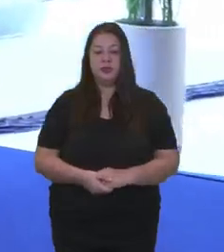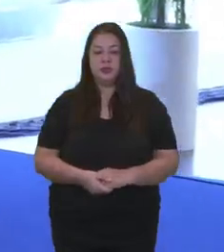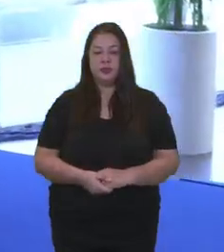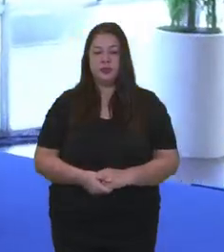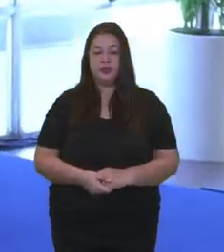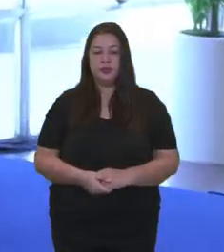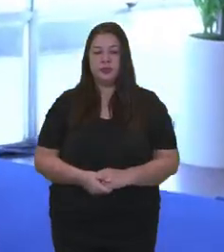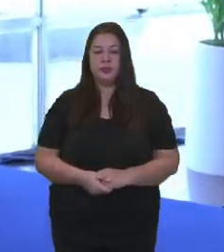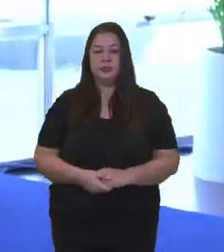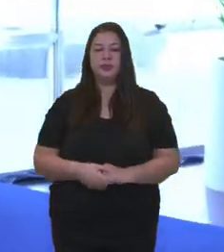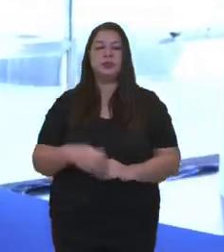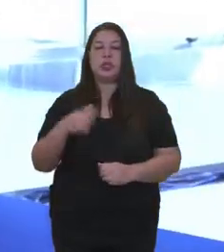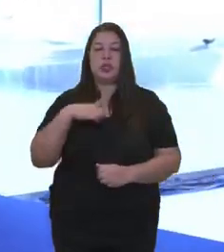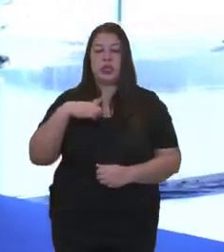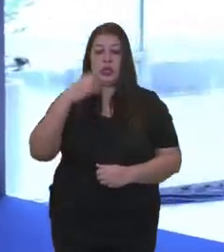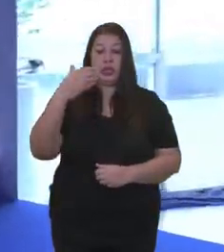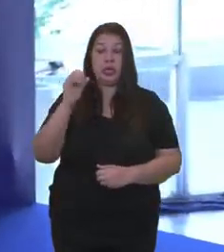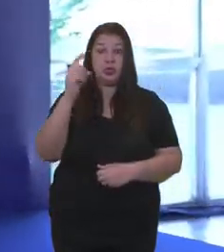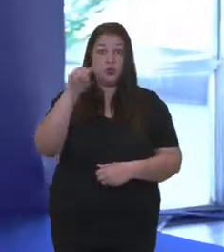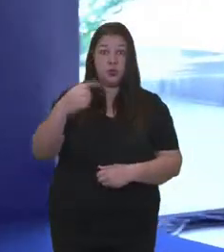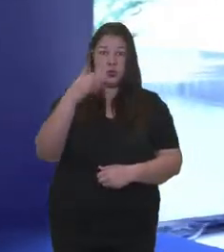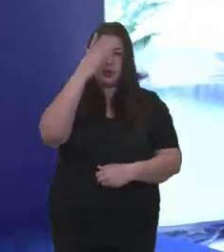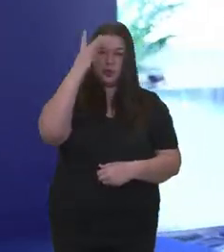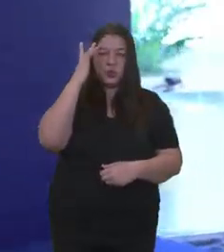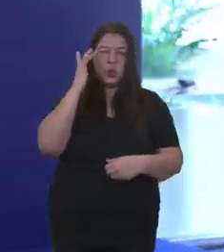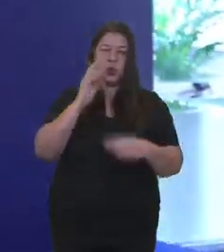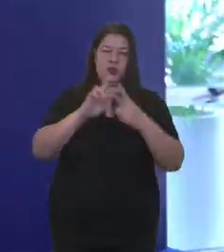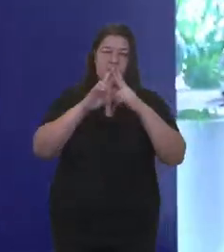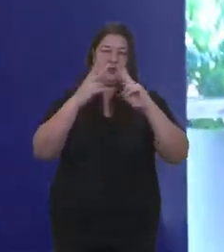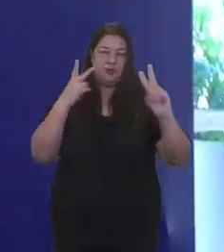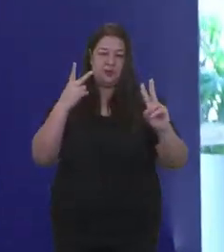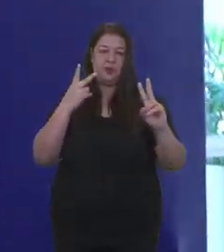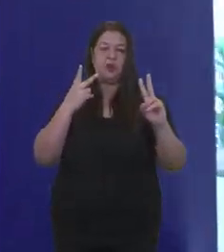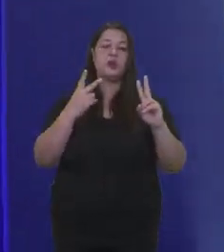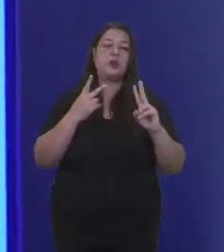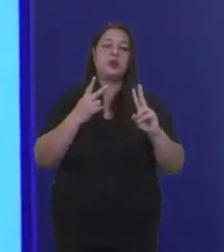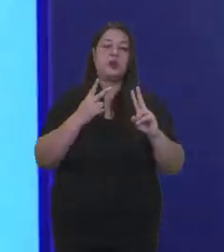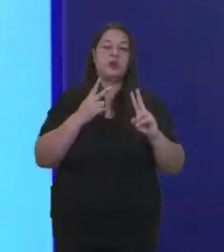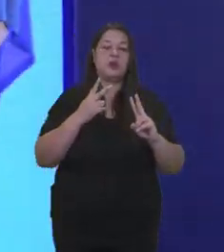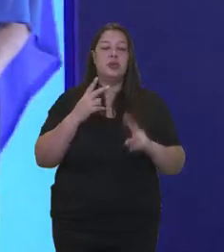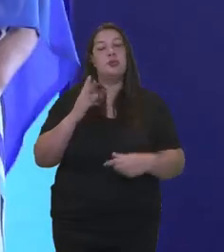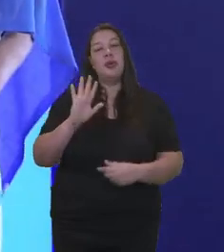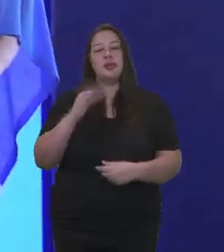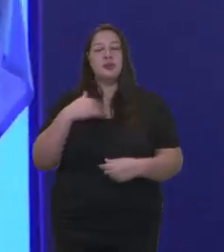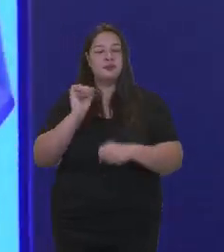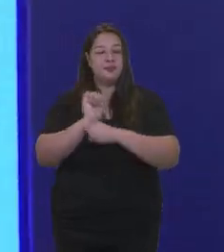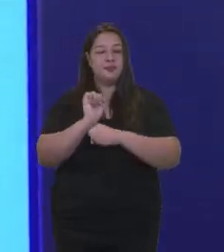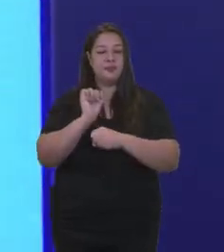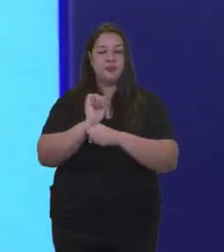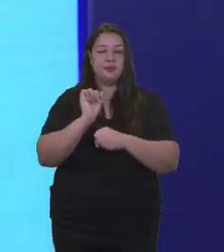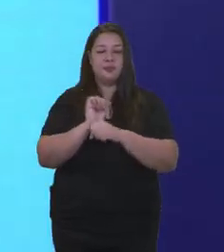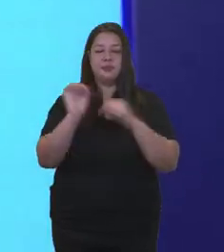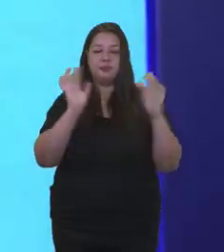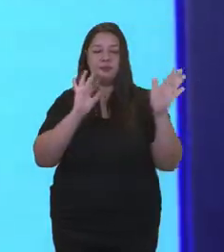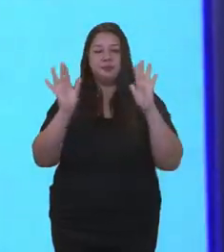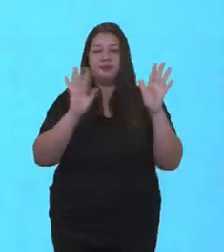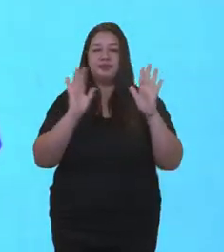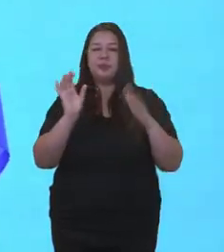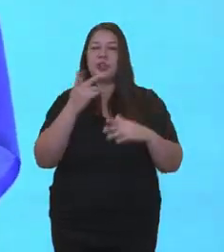year. There were 10,000 people. Nothing can go wrong. Imagine if